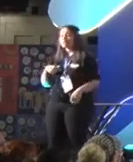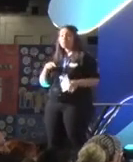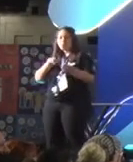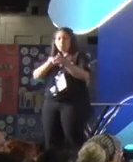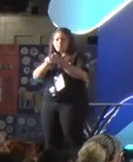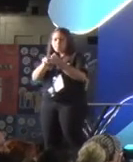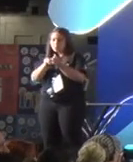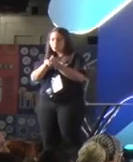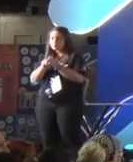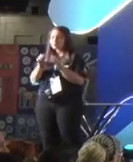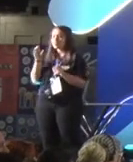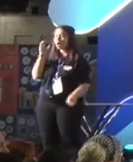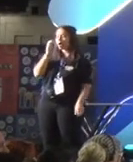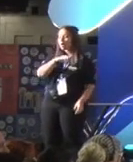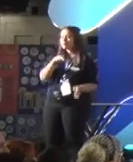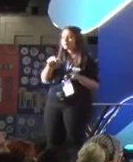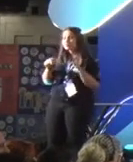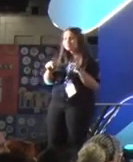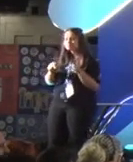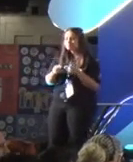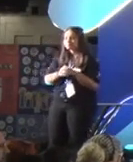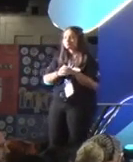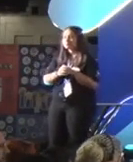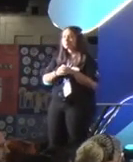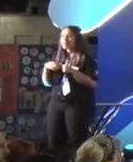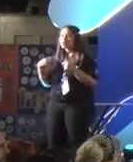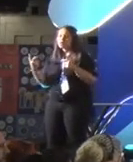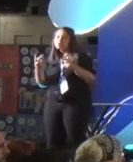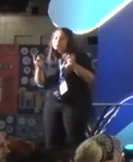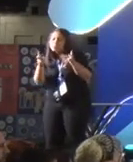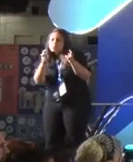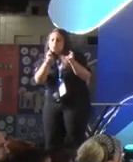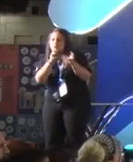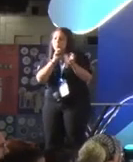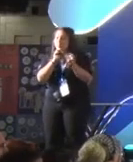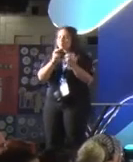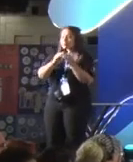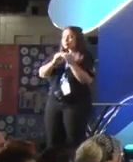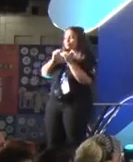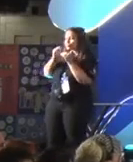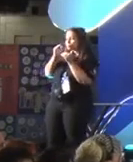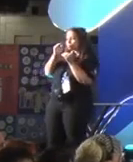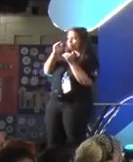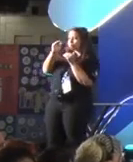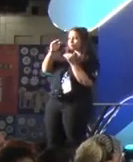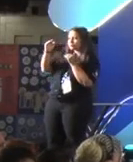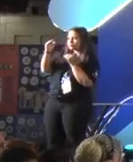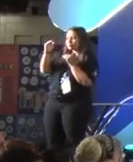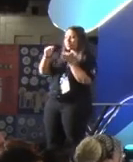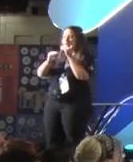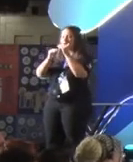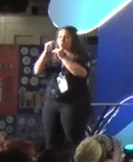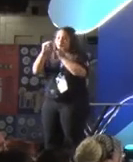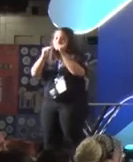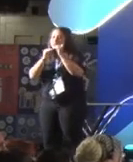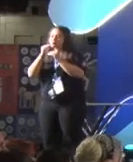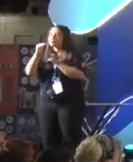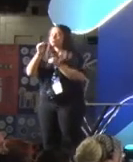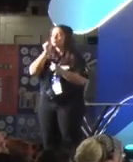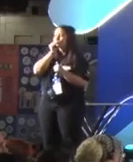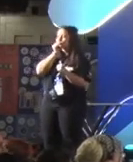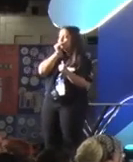we were seeing a growth of some unscientific movements, like you said, the flat earth, and